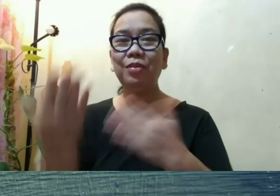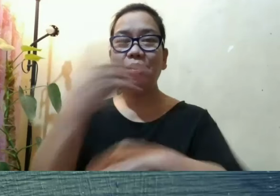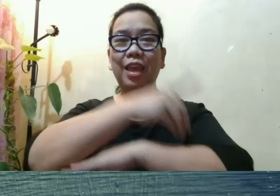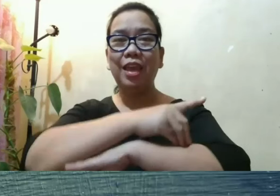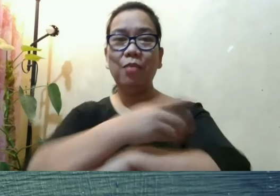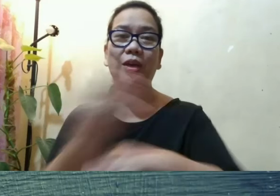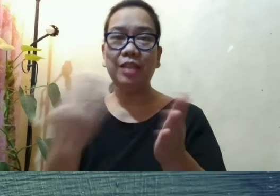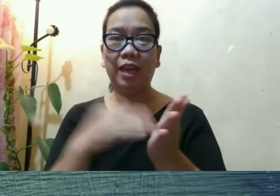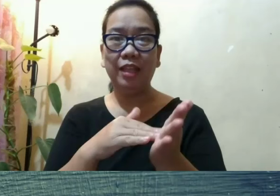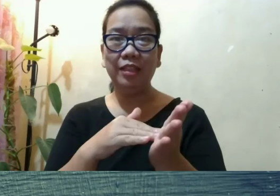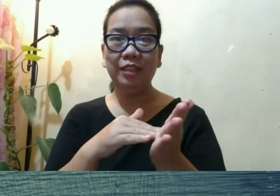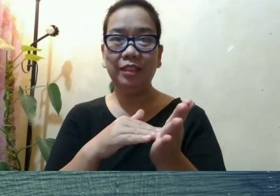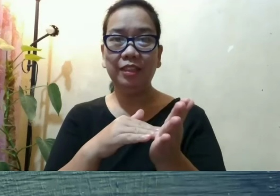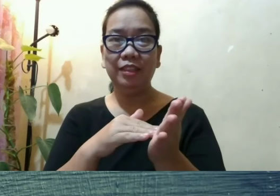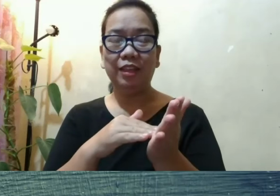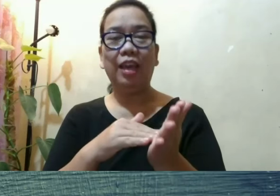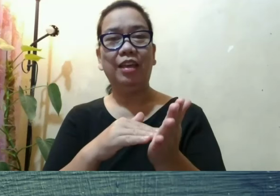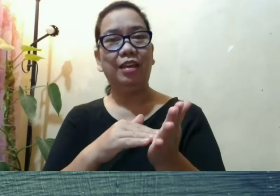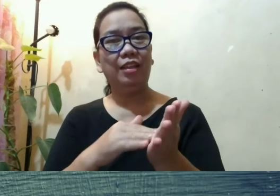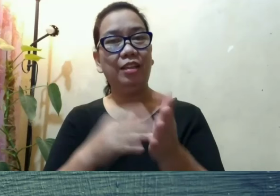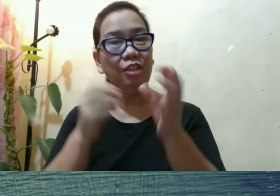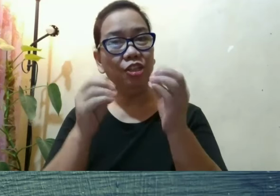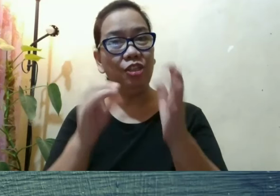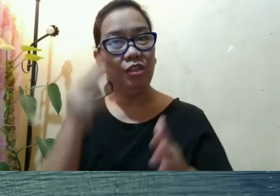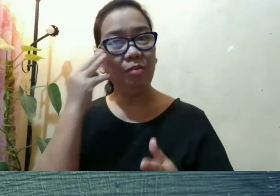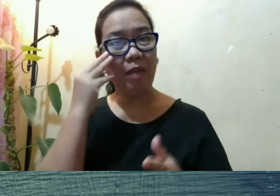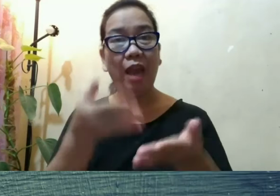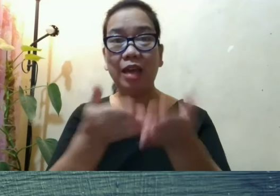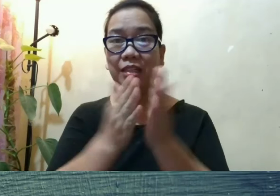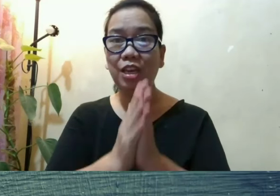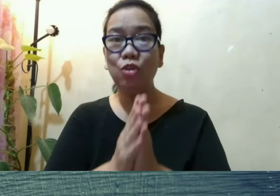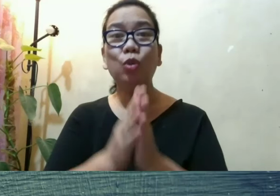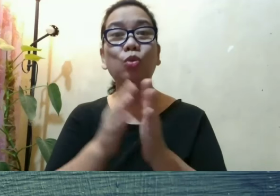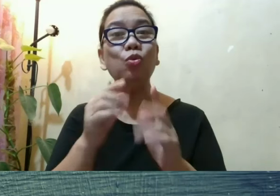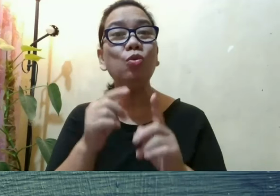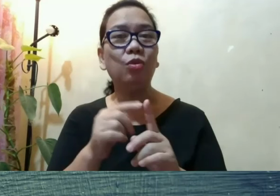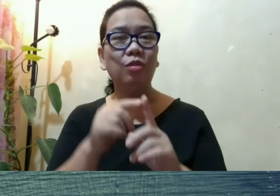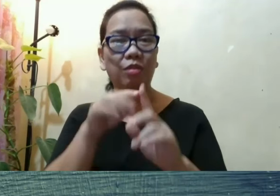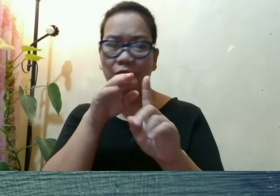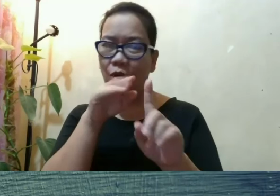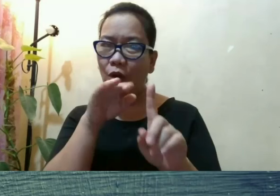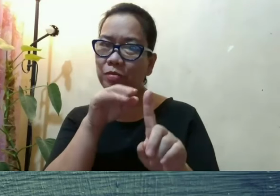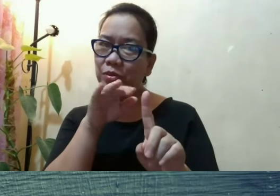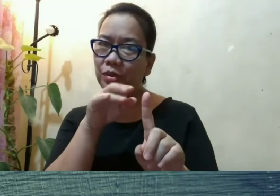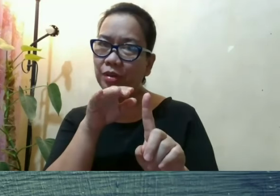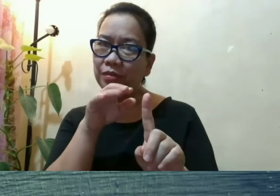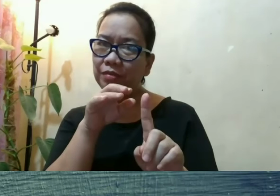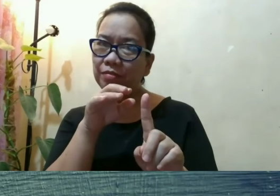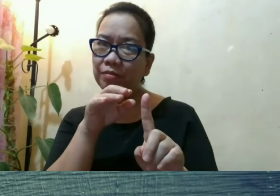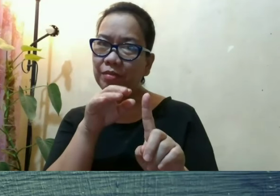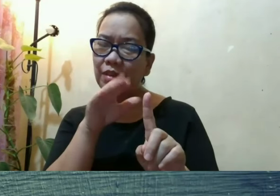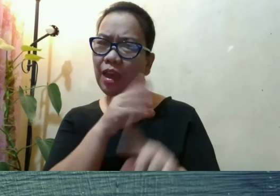Hello, good day once again. This is Teacher May asking you to